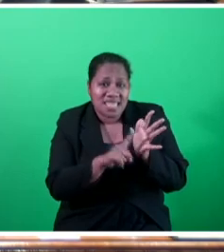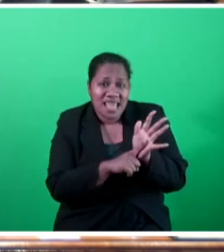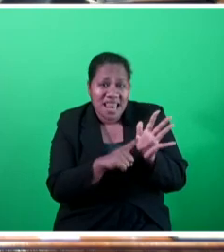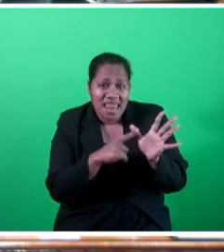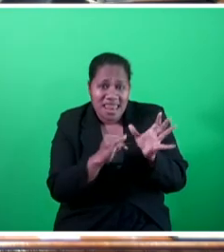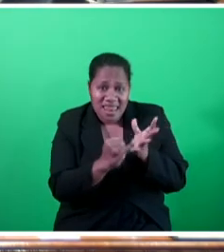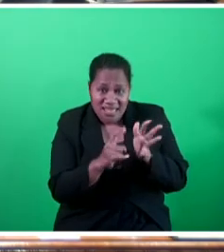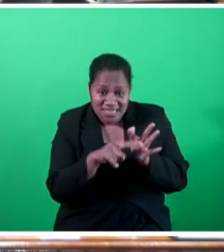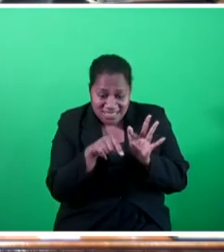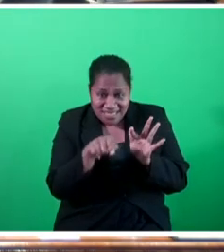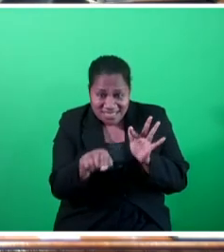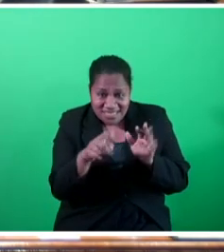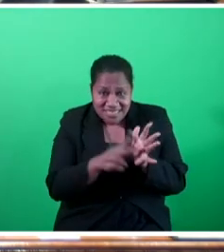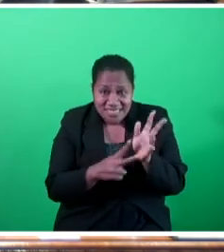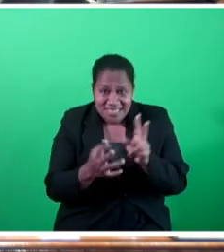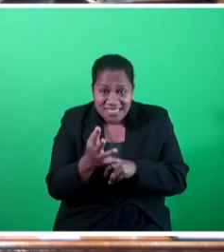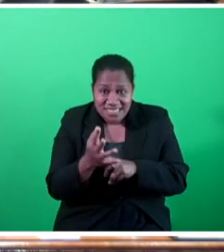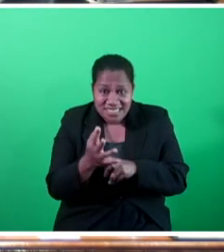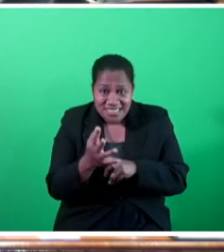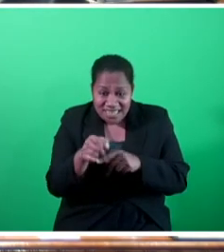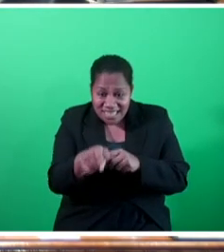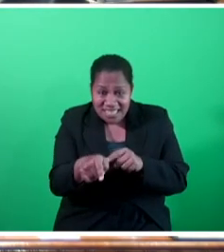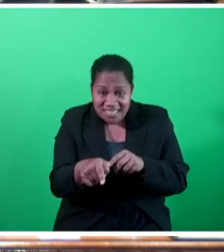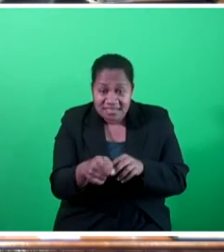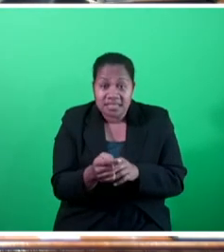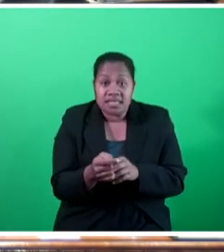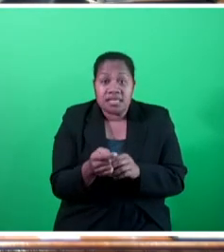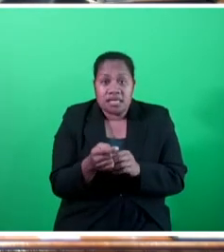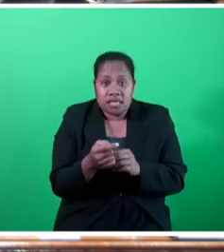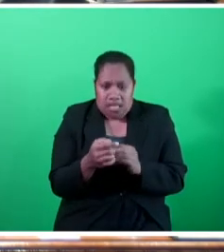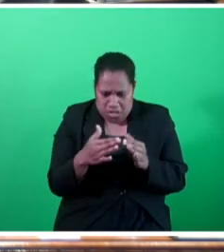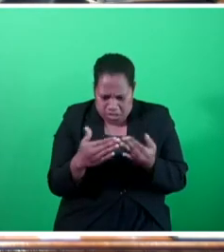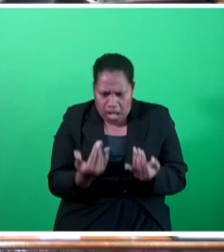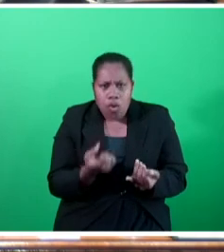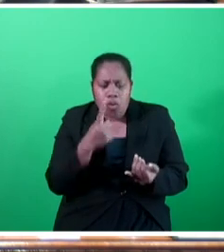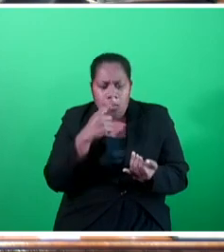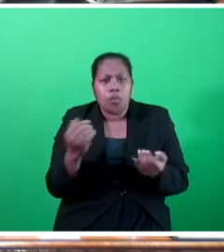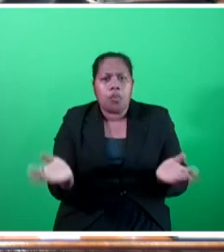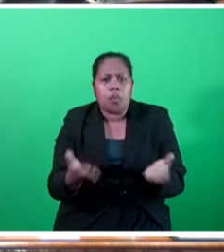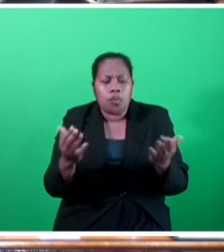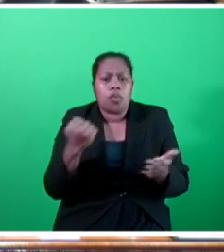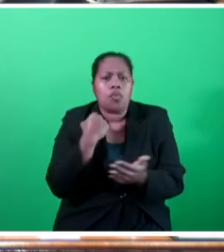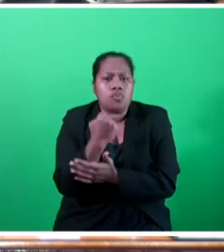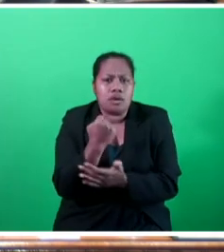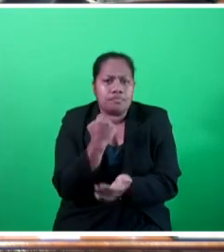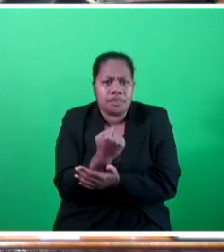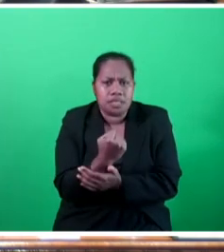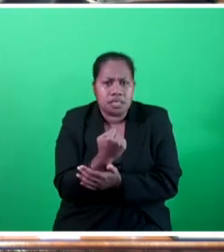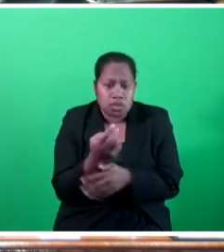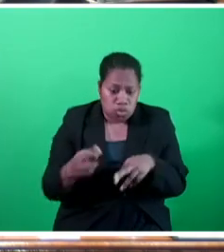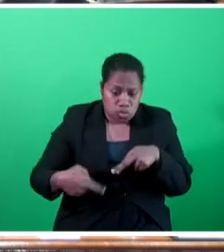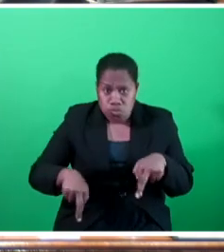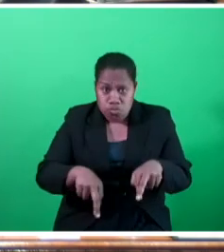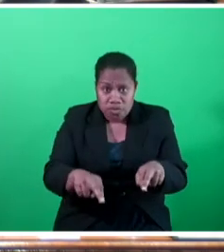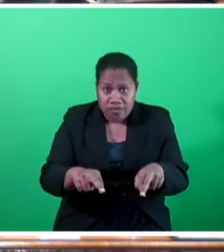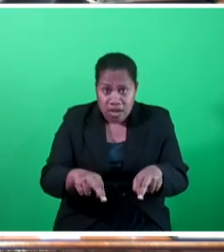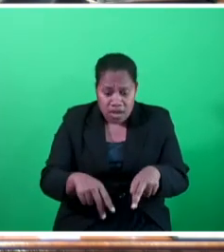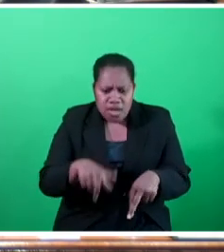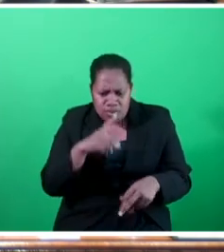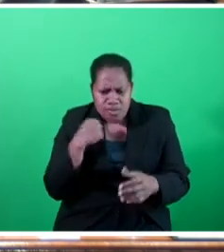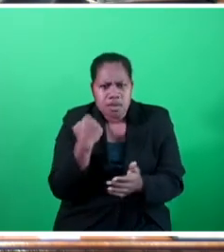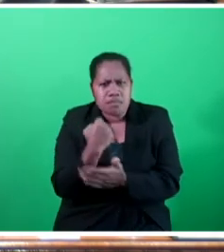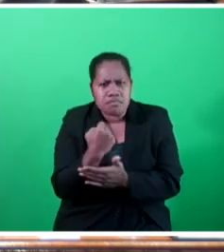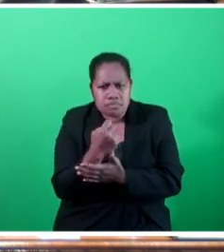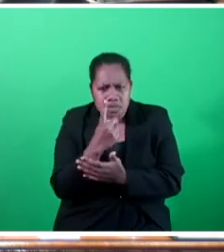at low tide now. You could not do that before. Honorable Gawaka would know that. I used to walk along the bridge as a young kid all the time. We used to